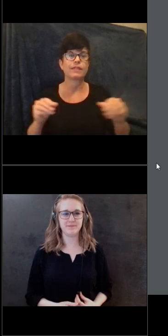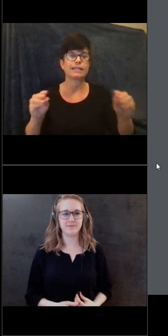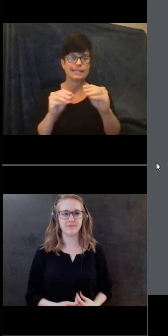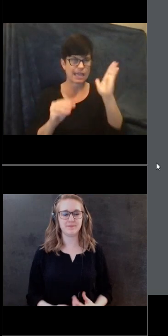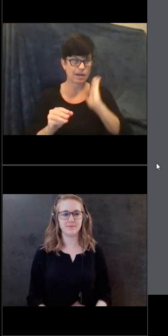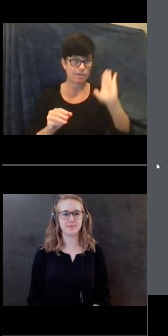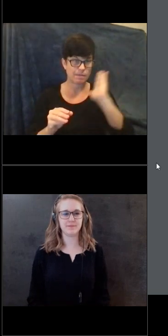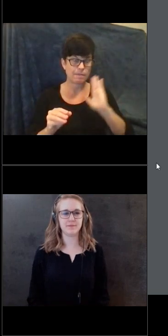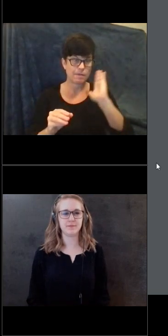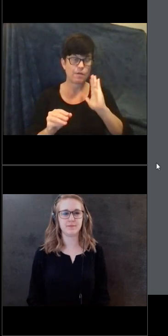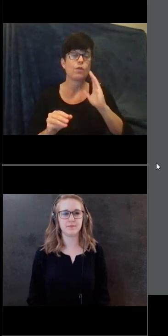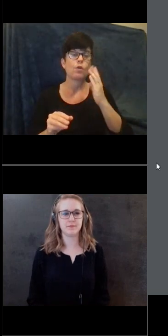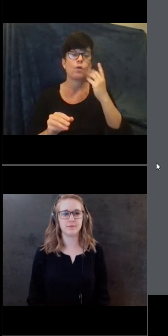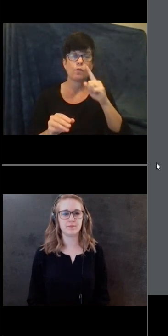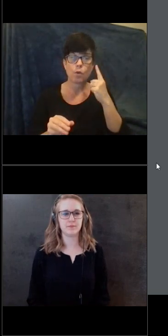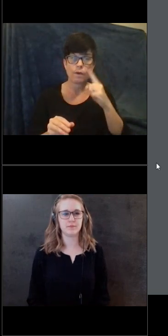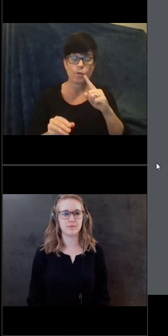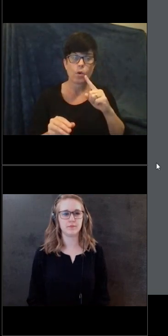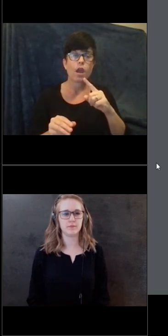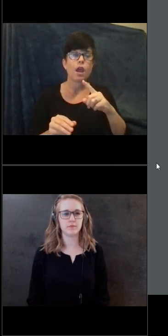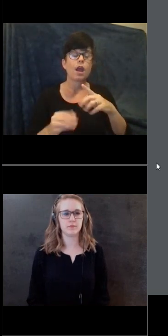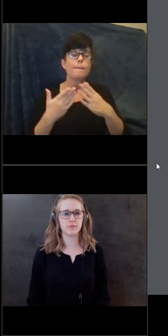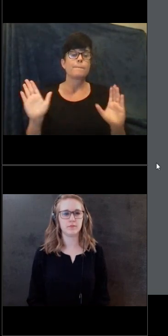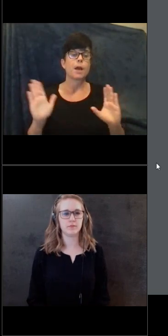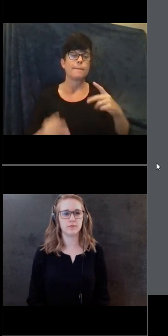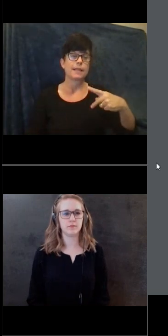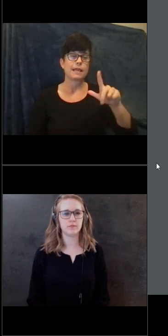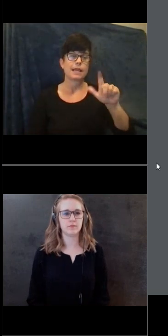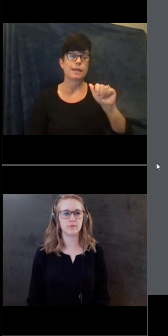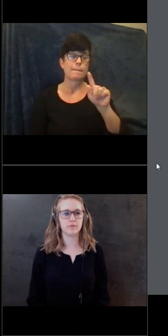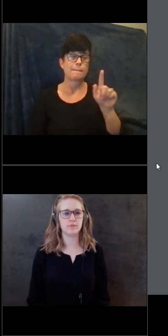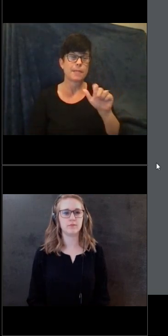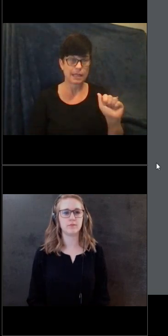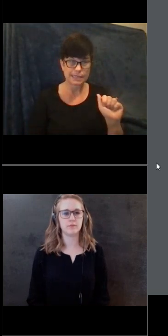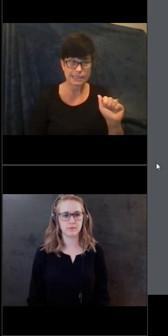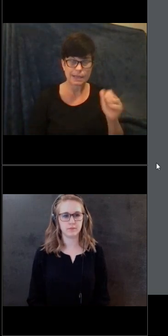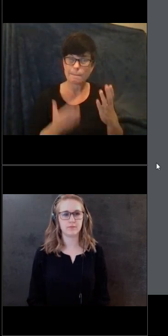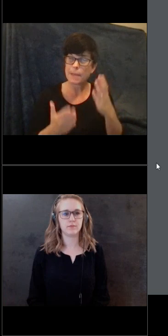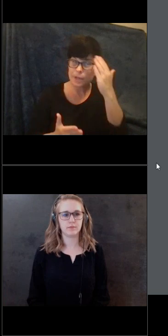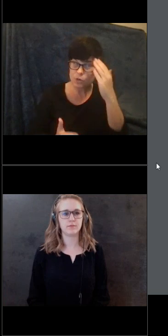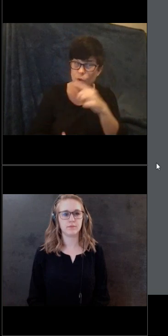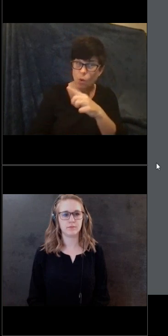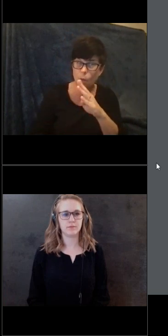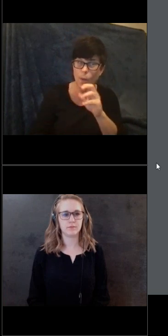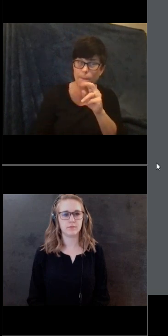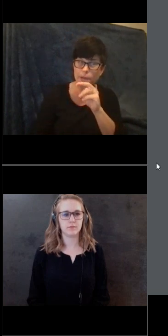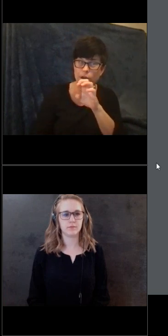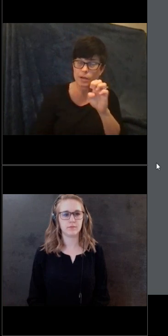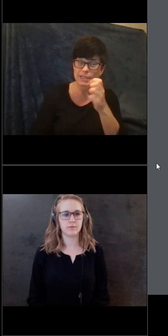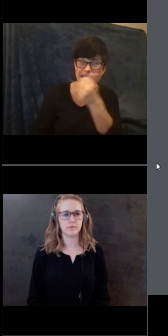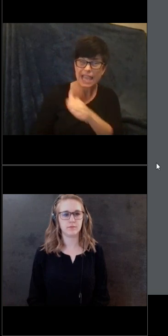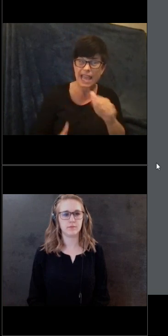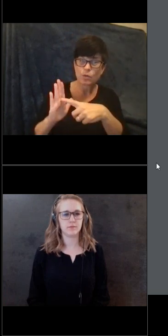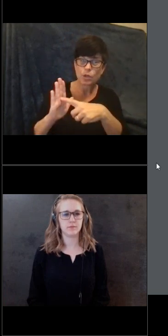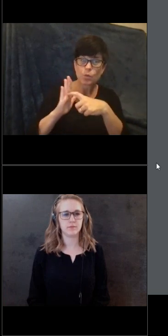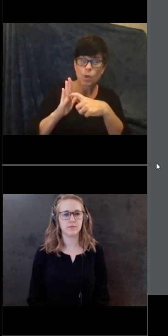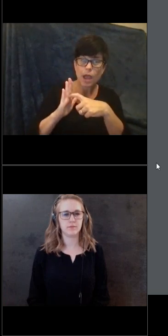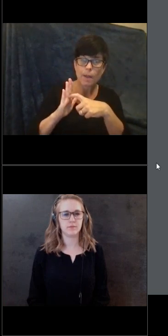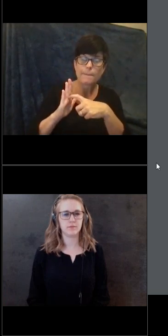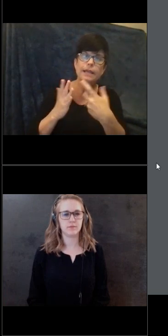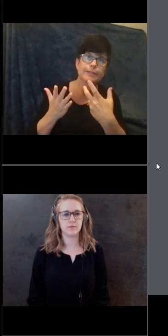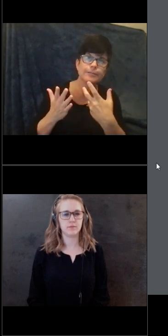be established. Was there any, you may know this, Bonnie, was there any requirement as far as